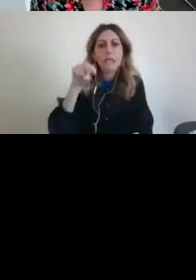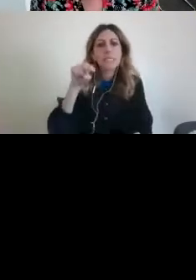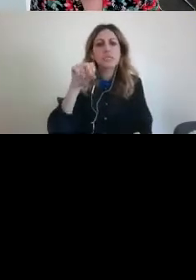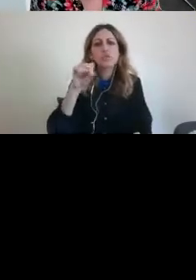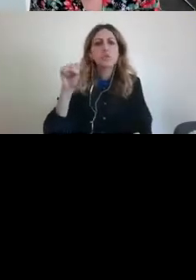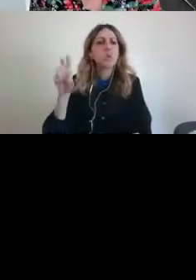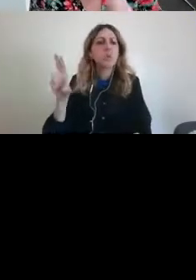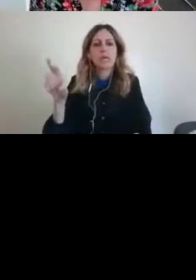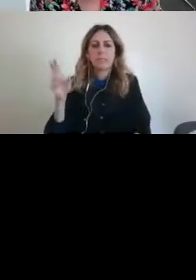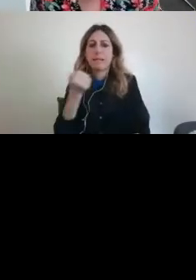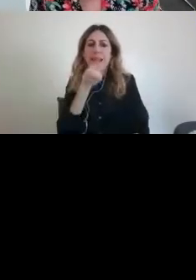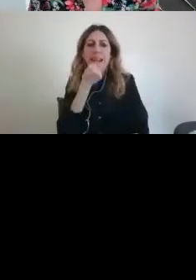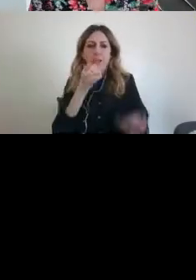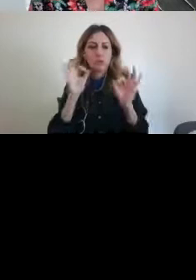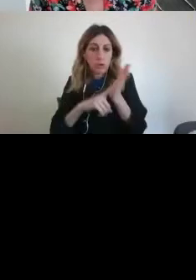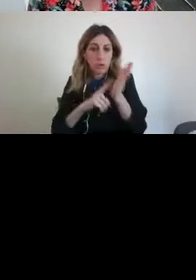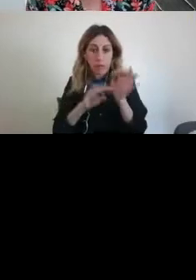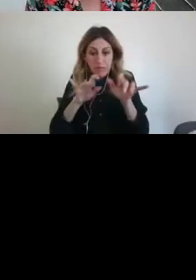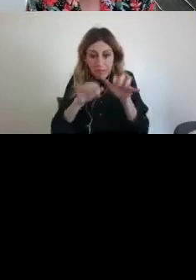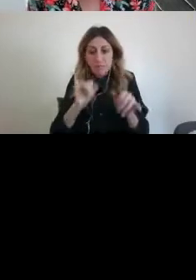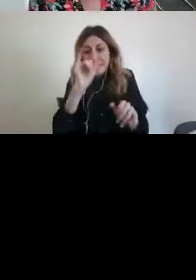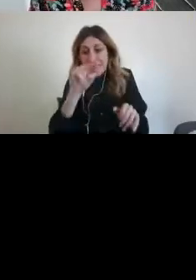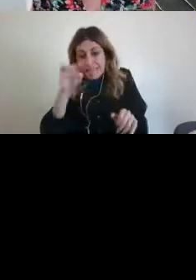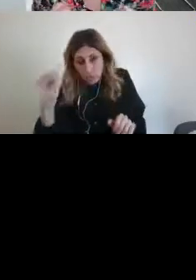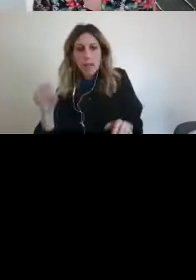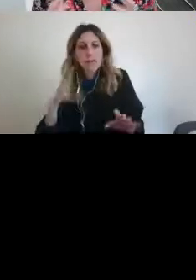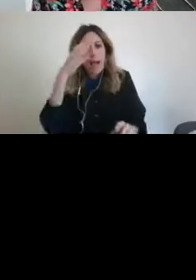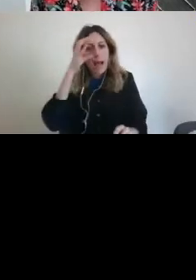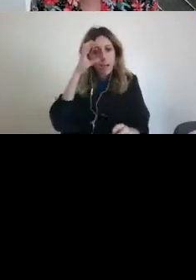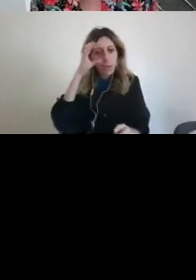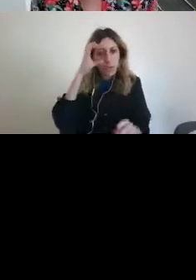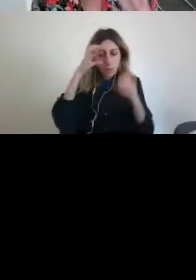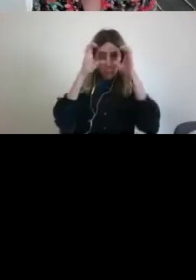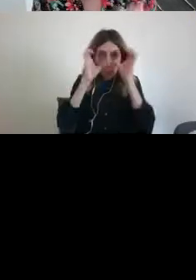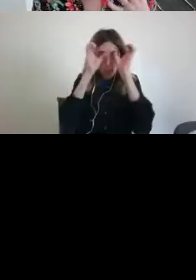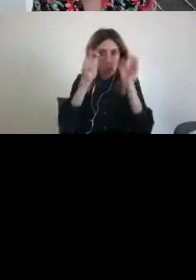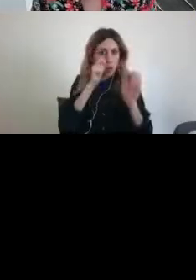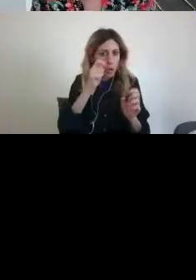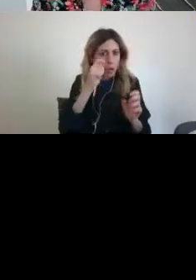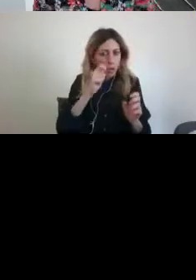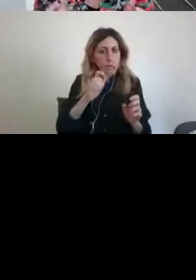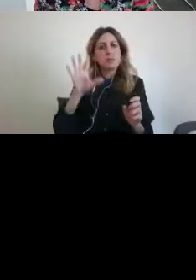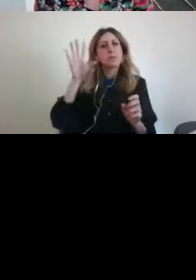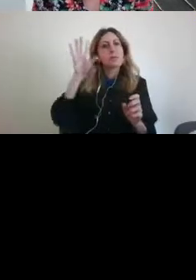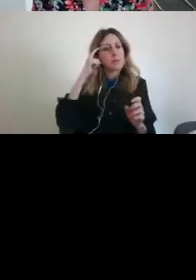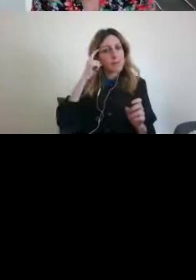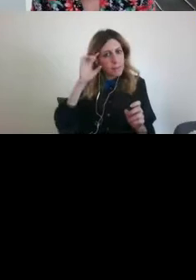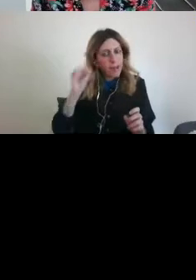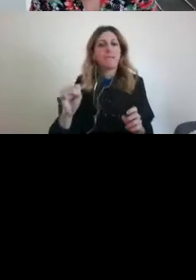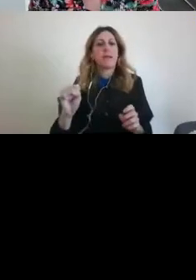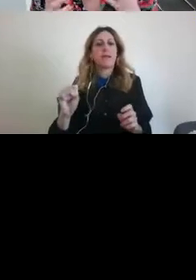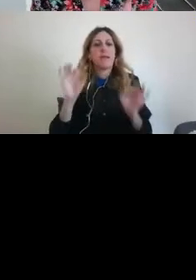understands. Overall, the algorithm of Google is trying to mimic a human. It tries to read texts like a